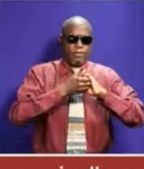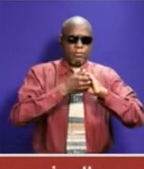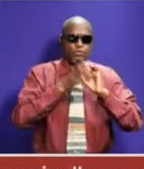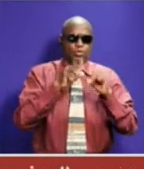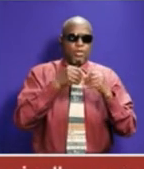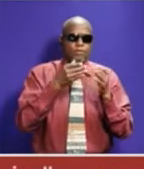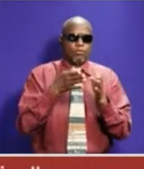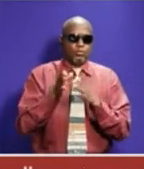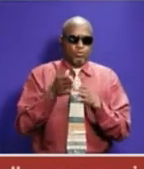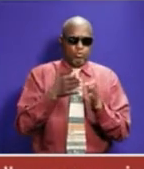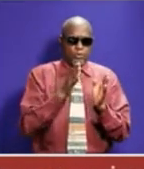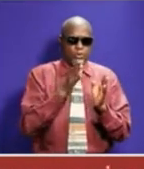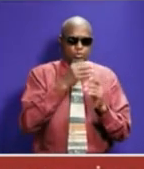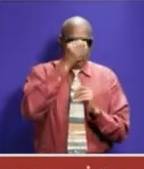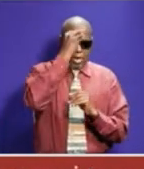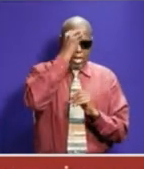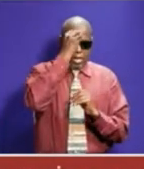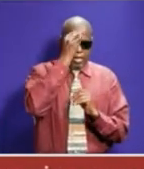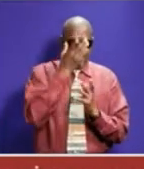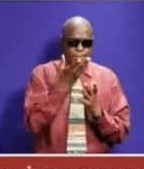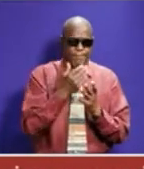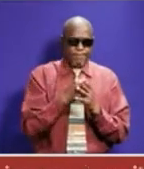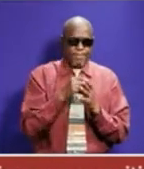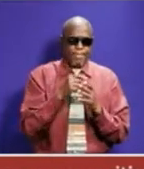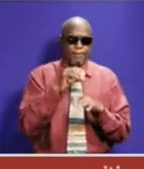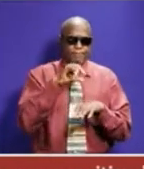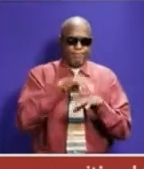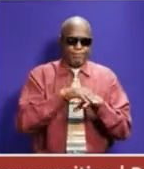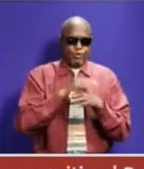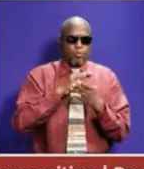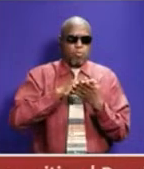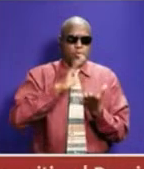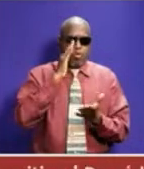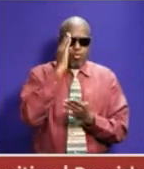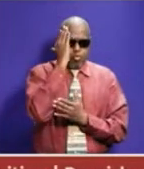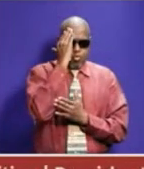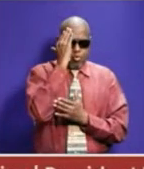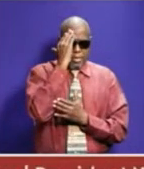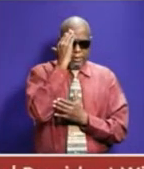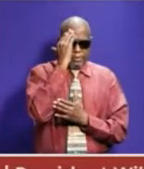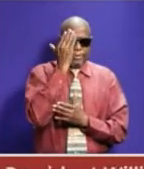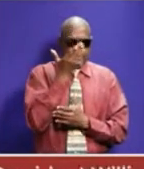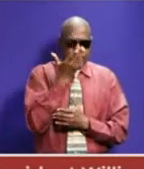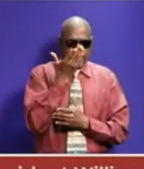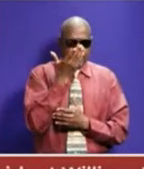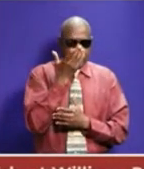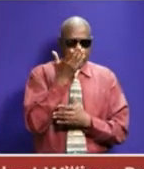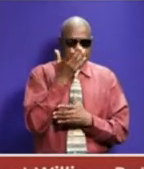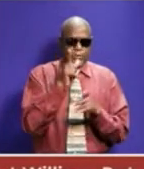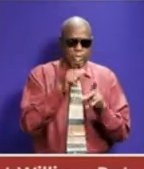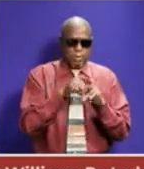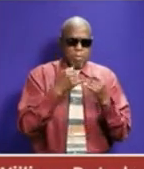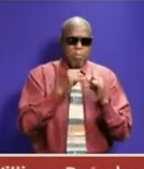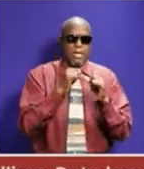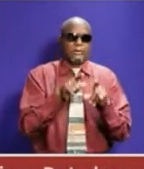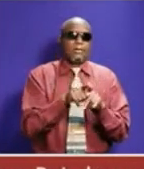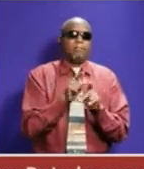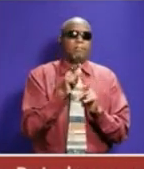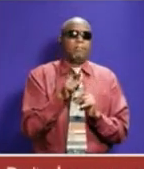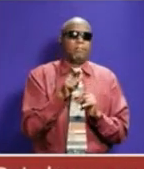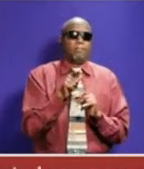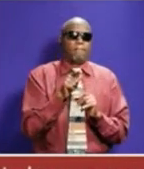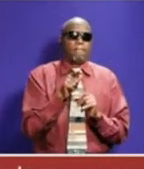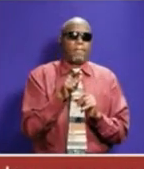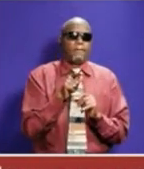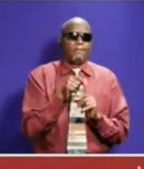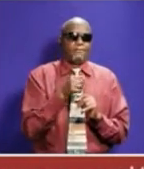the opportunities to learn and get more knowledge and apply the same. You've seen currently, apart from maybe the head